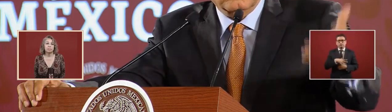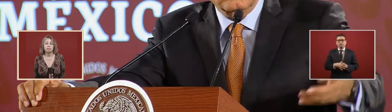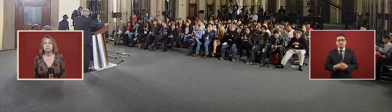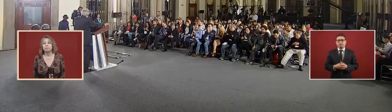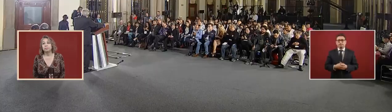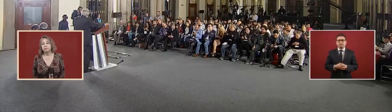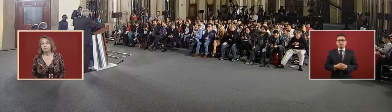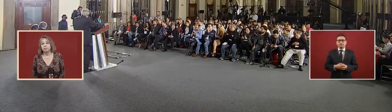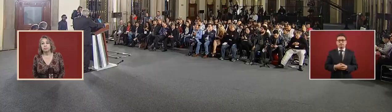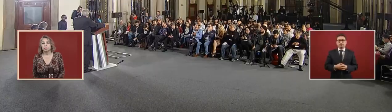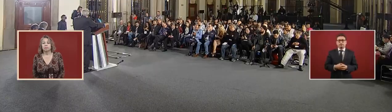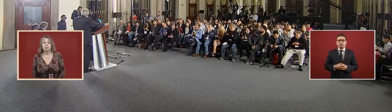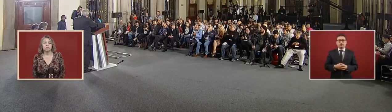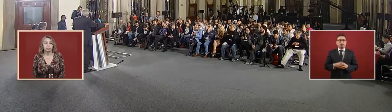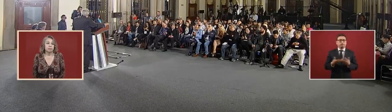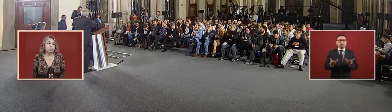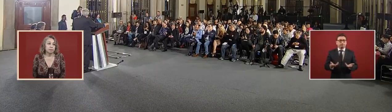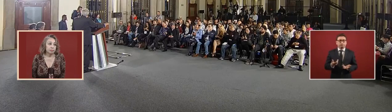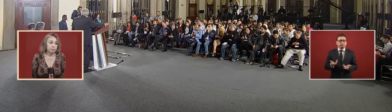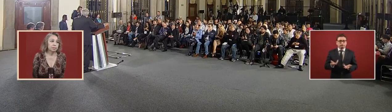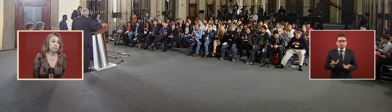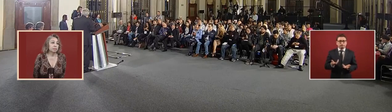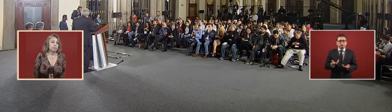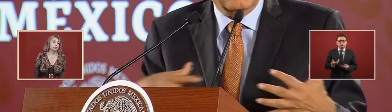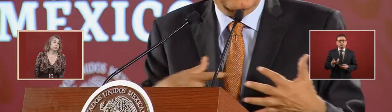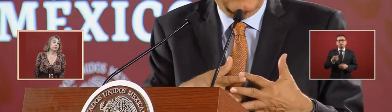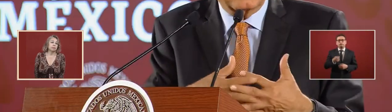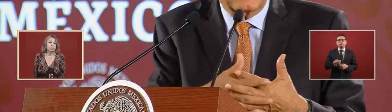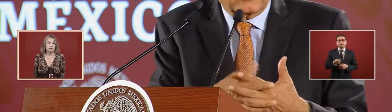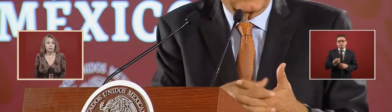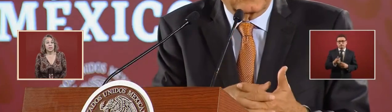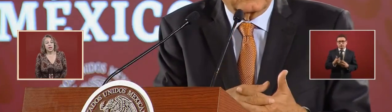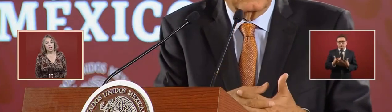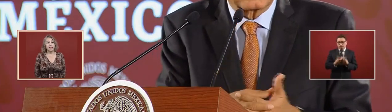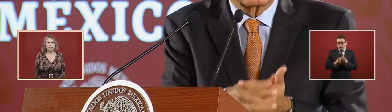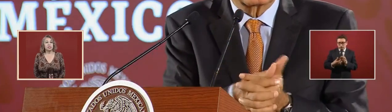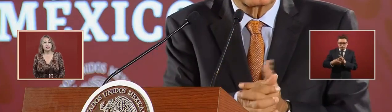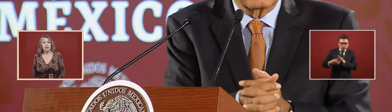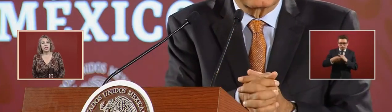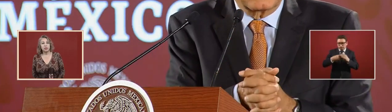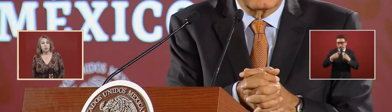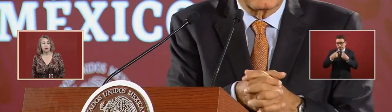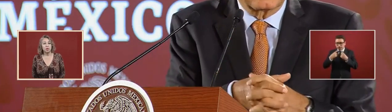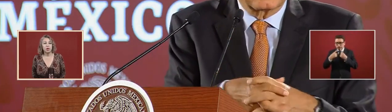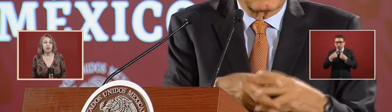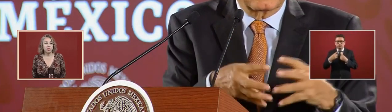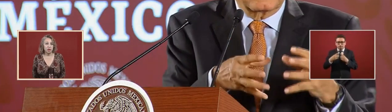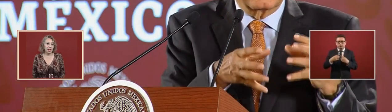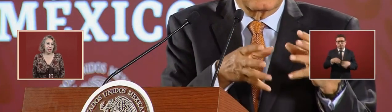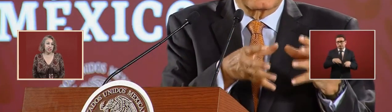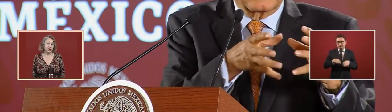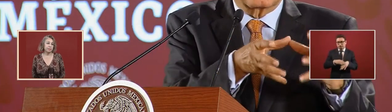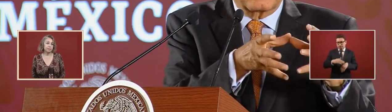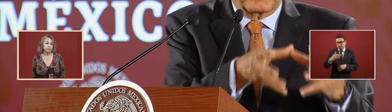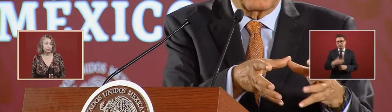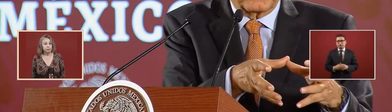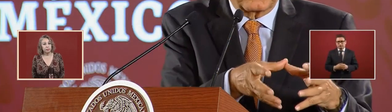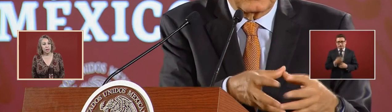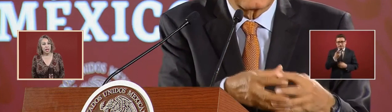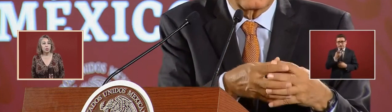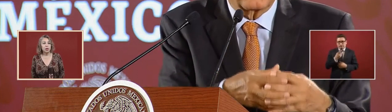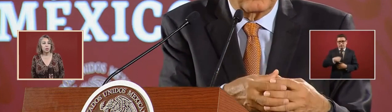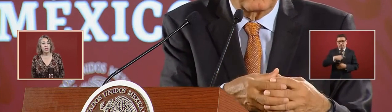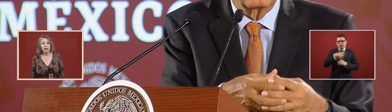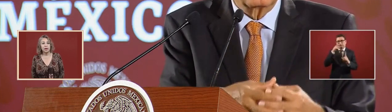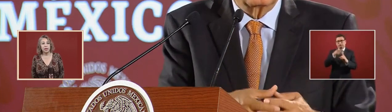programs. Cosa de trabajar más en la coordinación. It's like to work more in the coordination. En ese